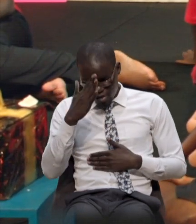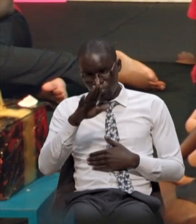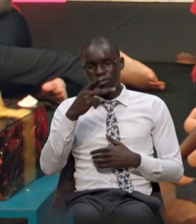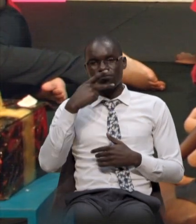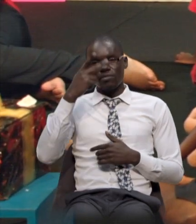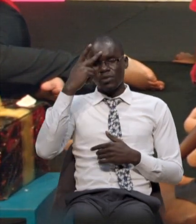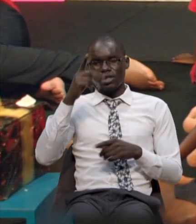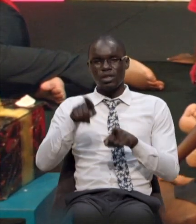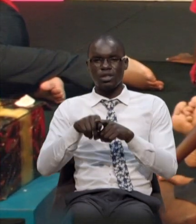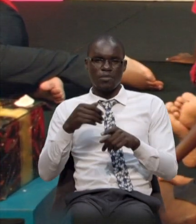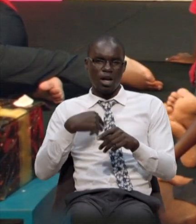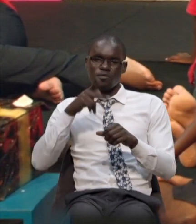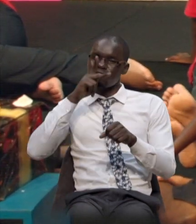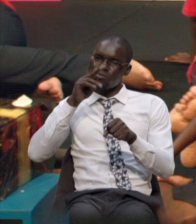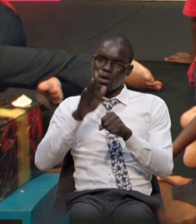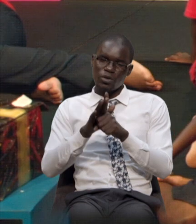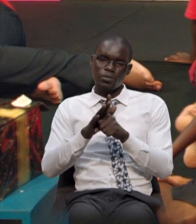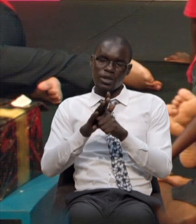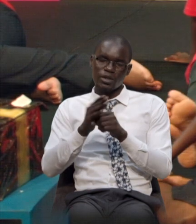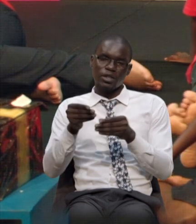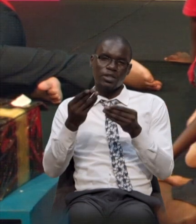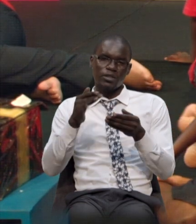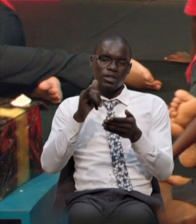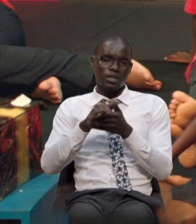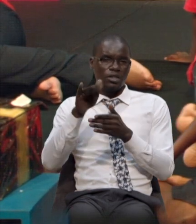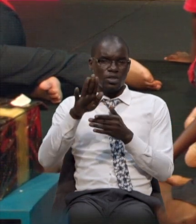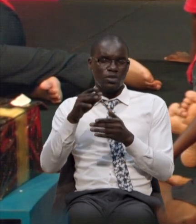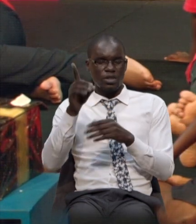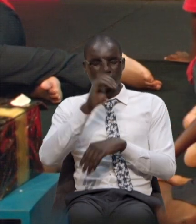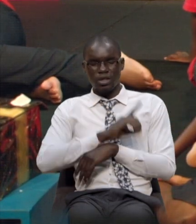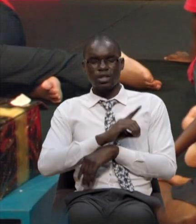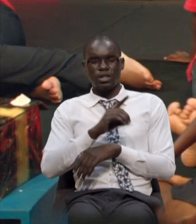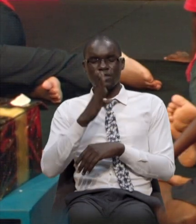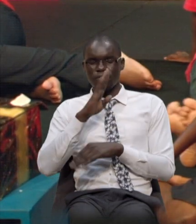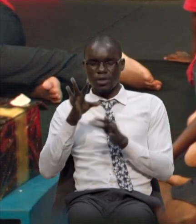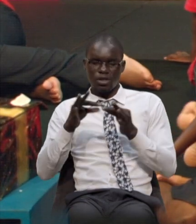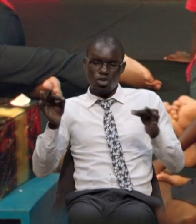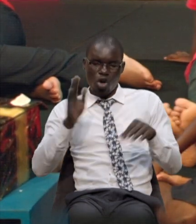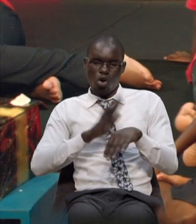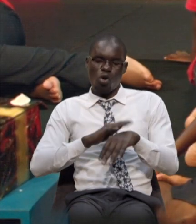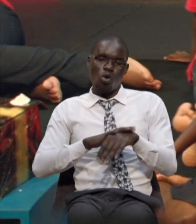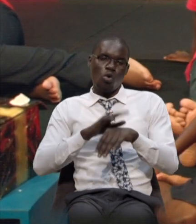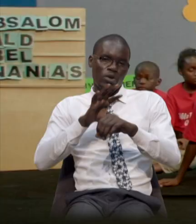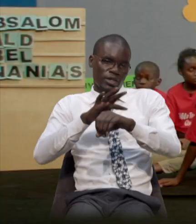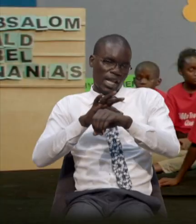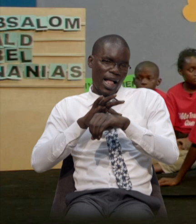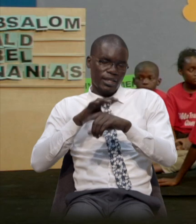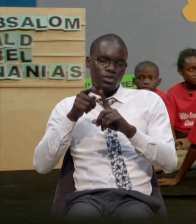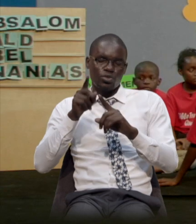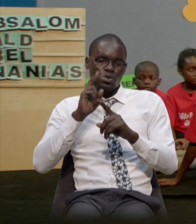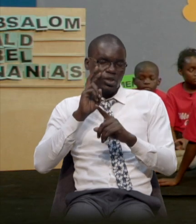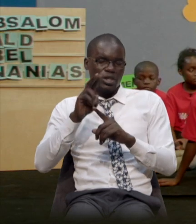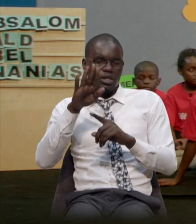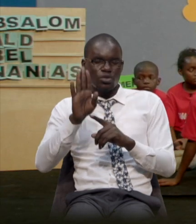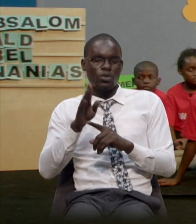remember, there is always a promise given so that your days are longer on earth. And remember, if you want to live longer, to see your parents